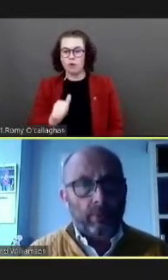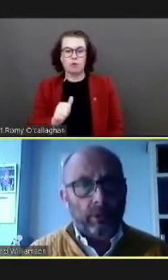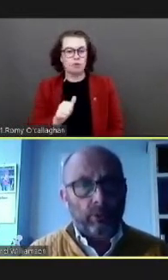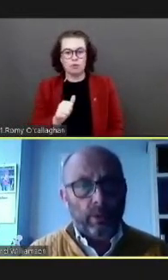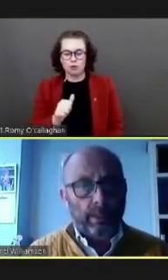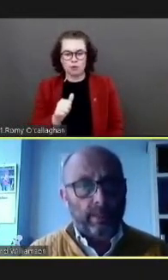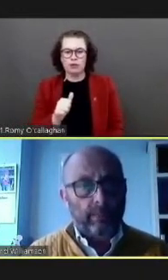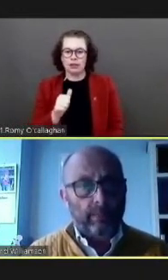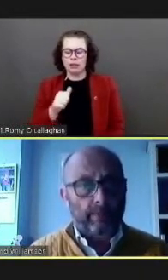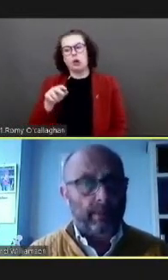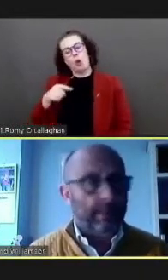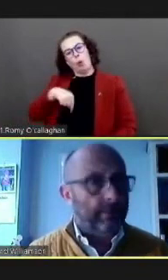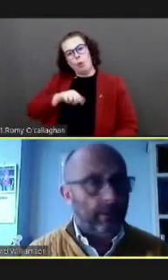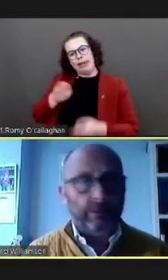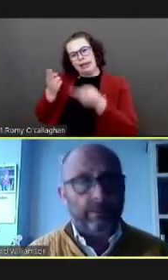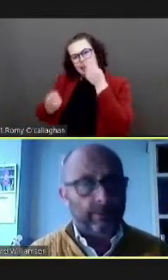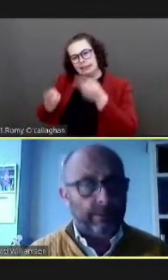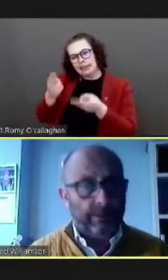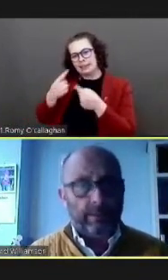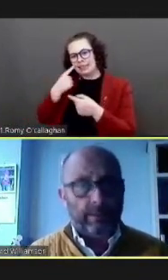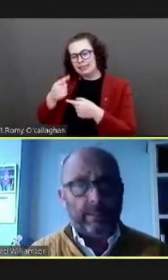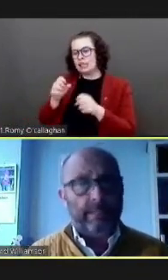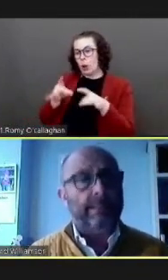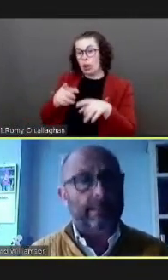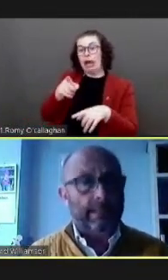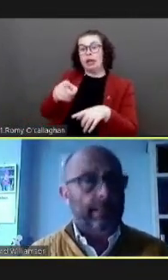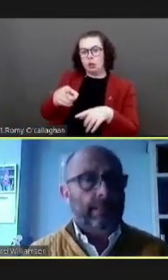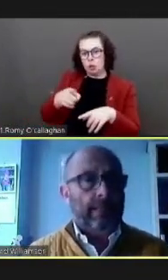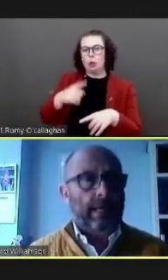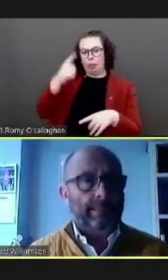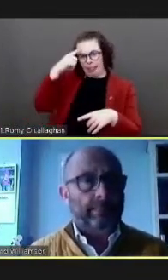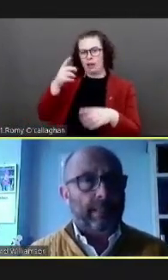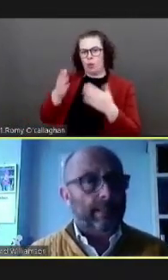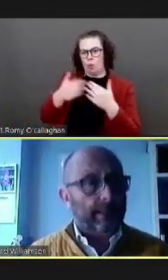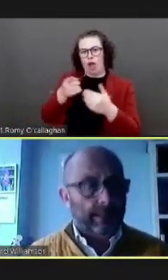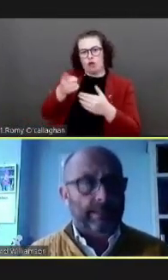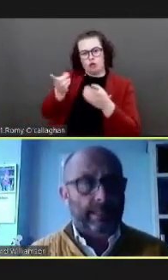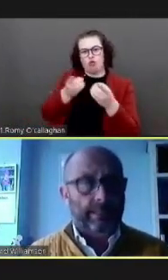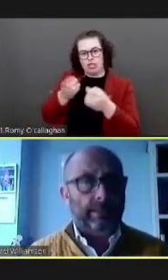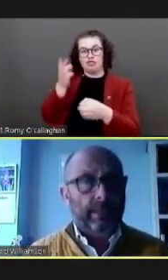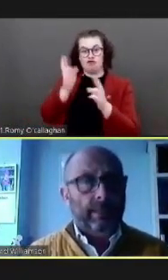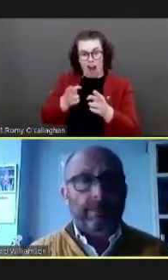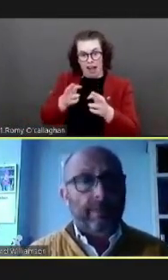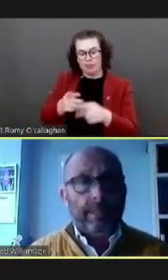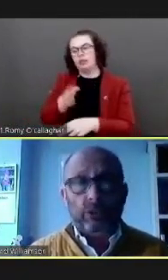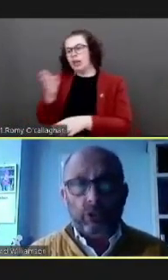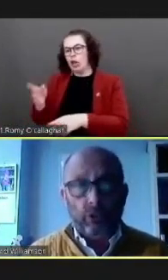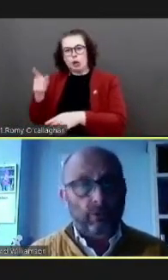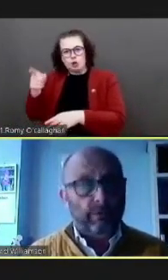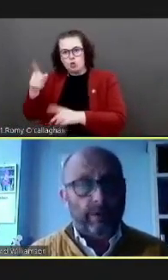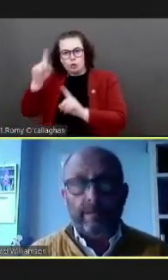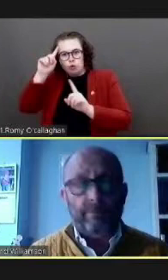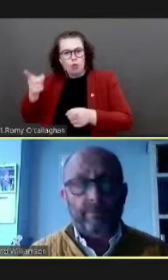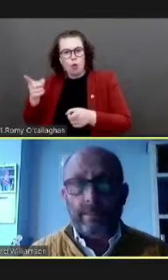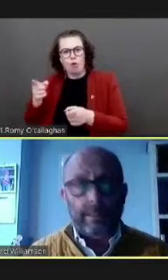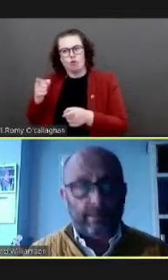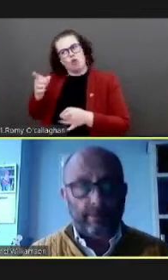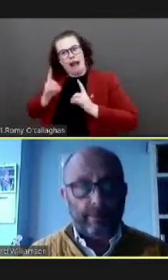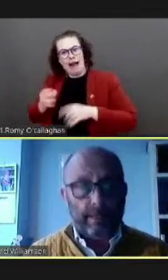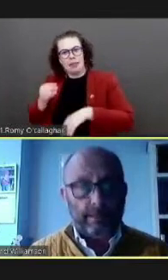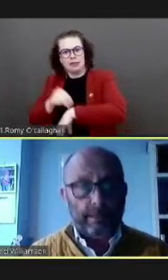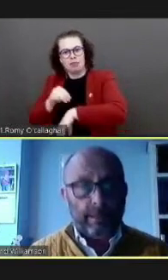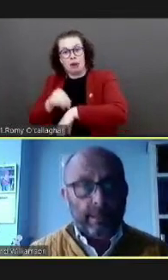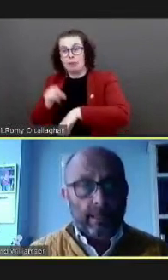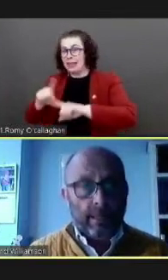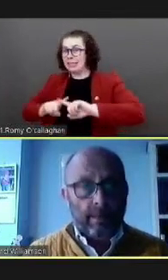how you approach working with people in those different circumstances has to be considered, that they're two very, very